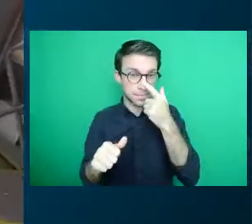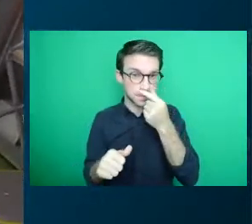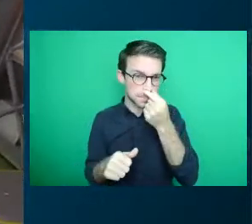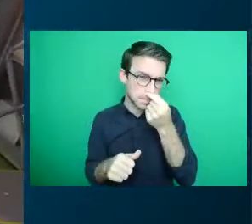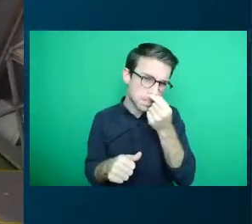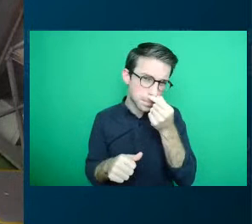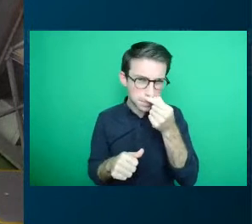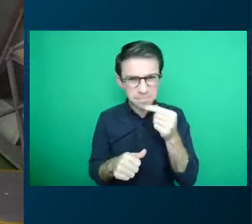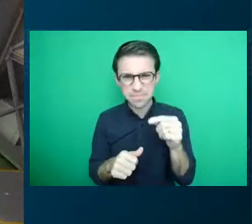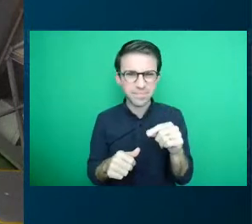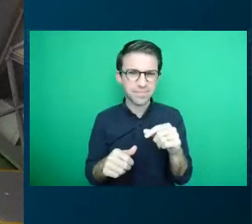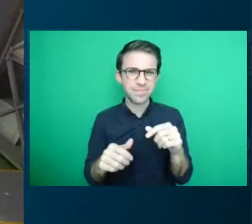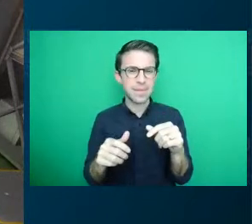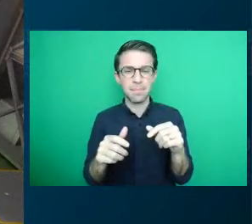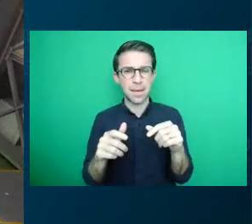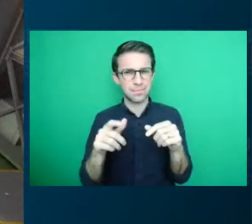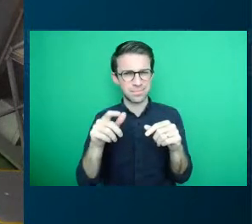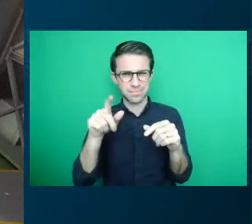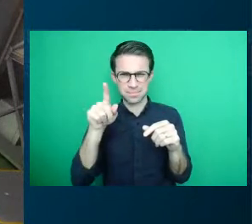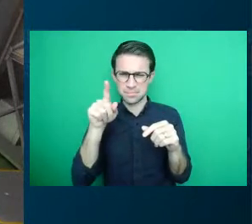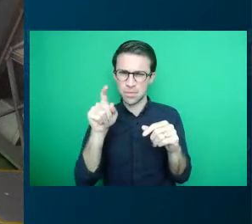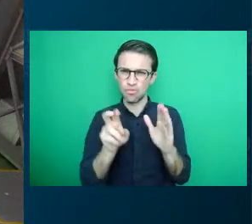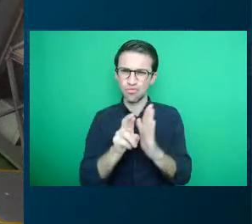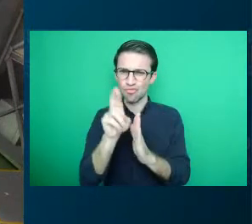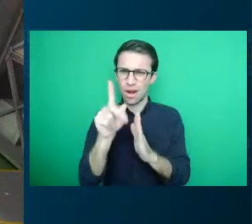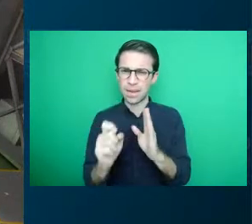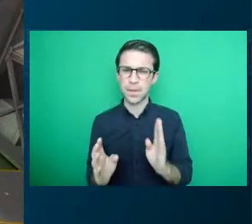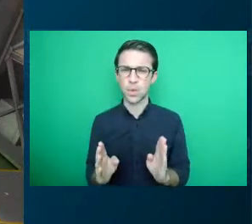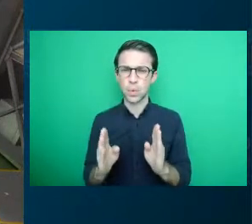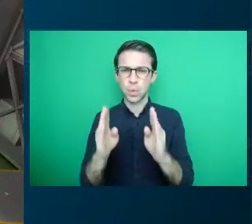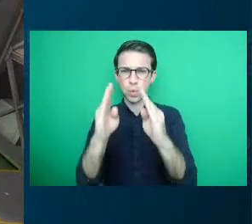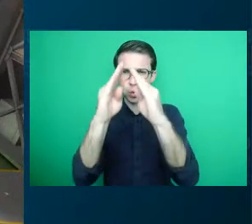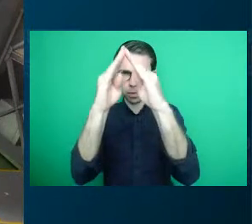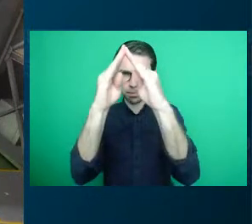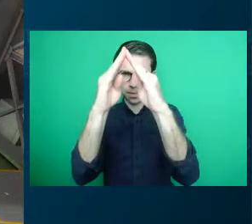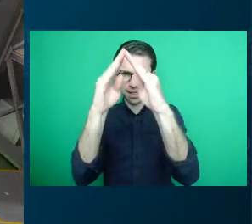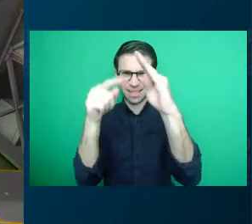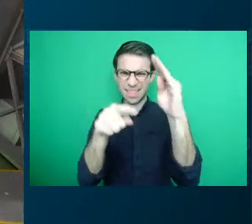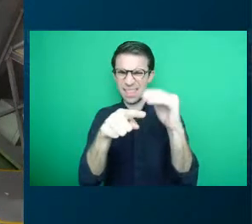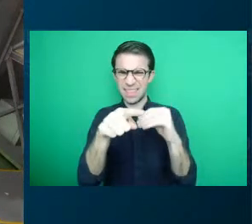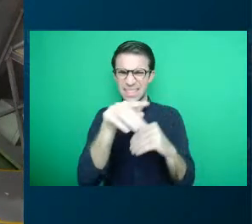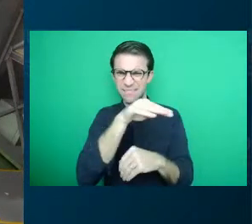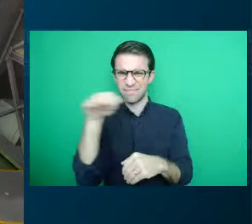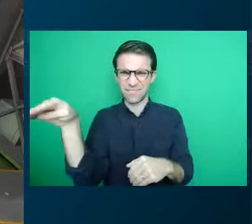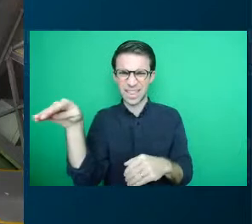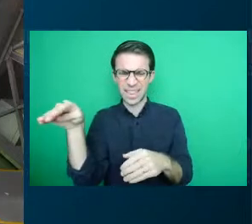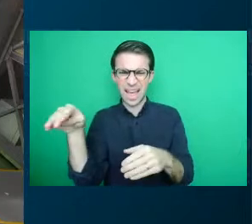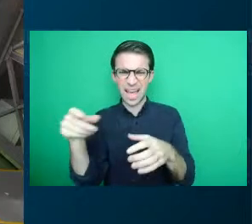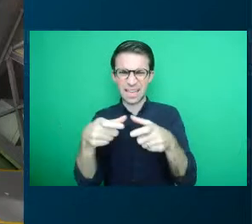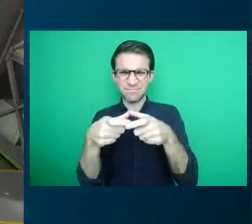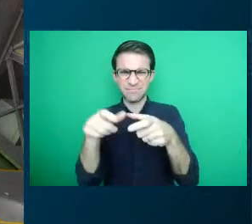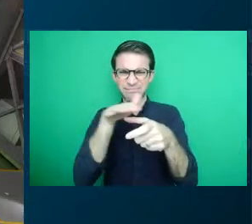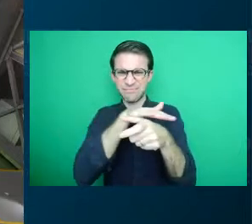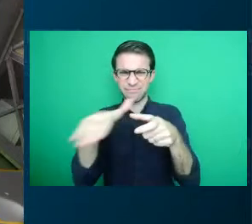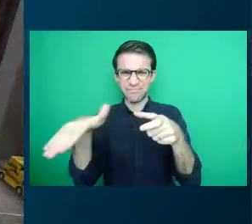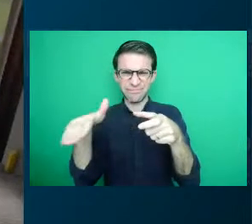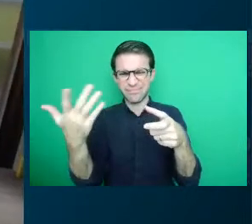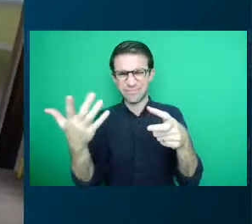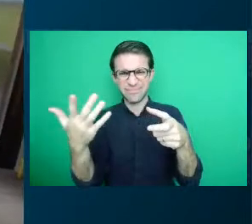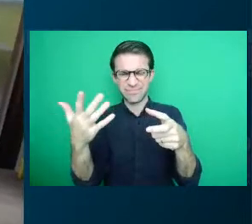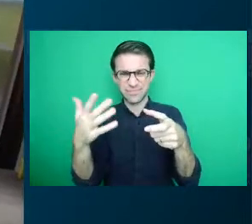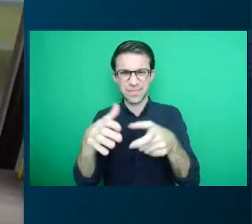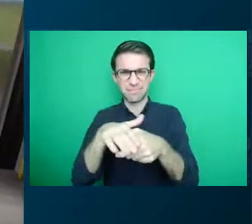doesn't look very aerodynamic. Rockets are usually pointy on the top, and this looks flat. It looks like it would have trouble making its way through the air. So we're not going to do